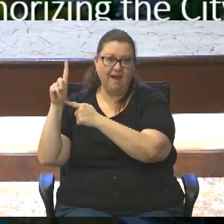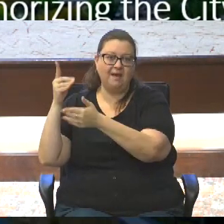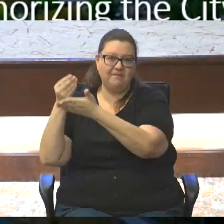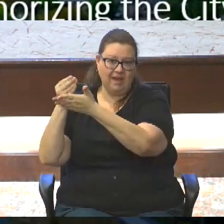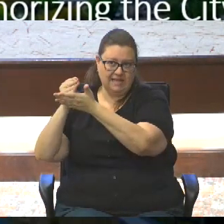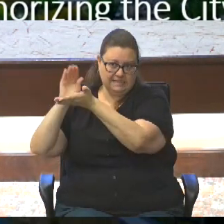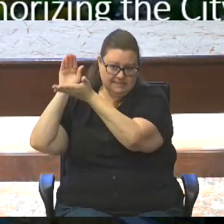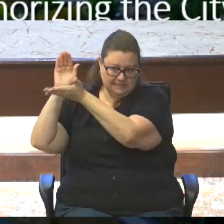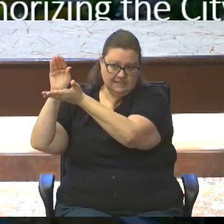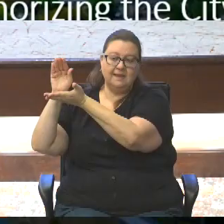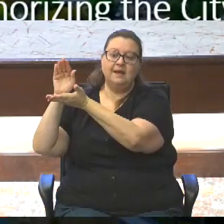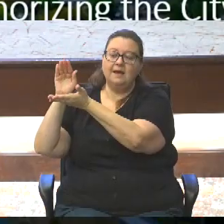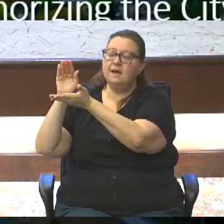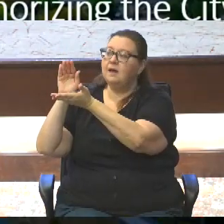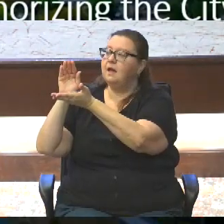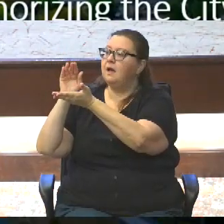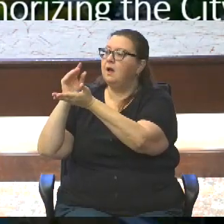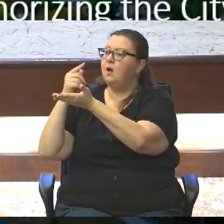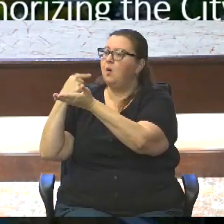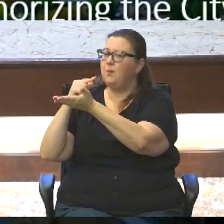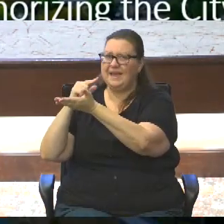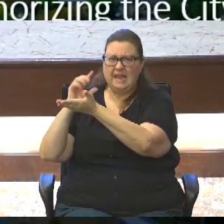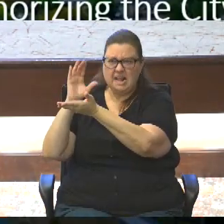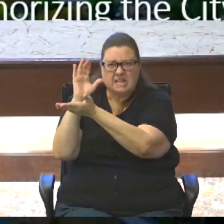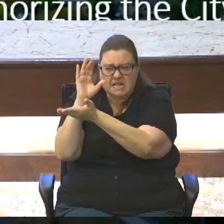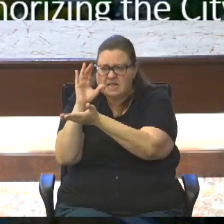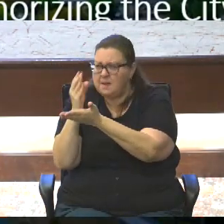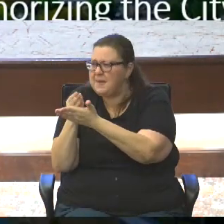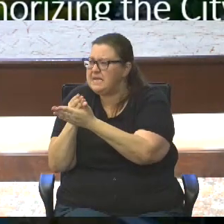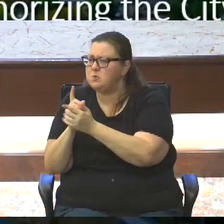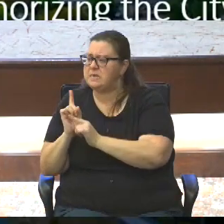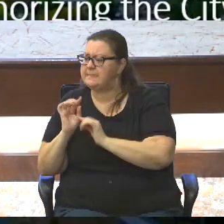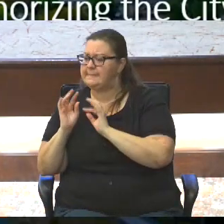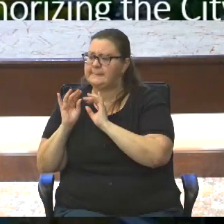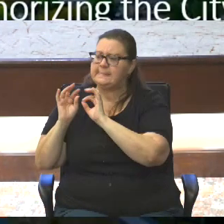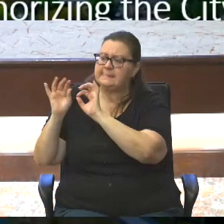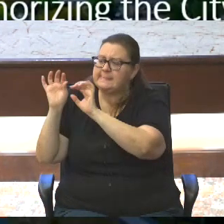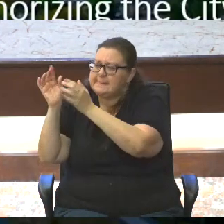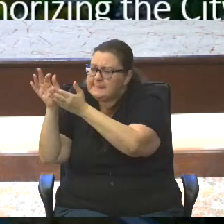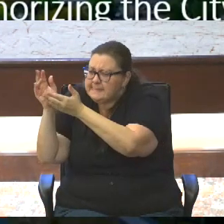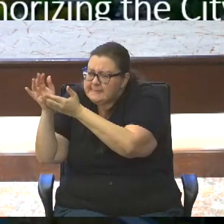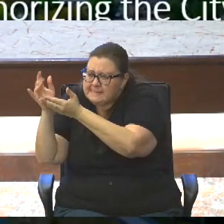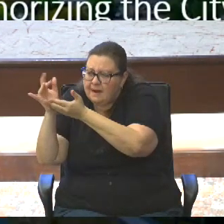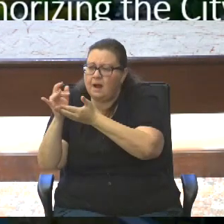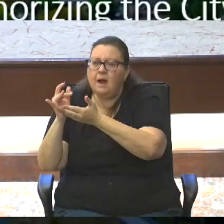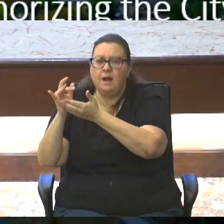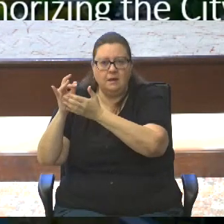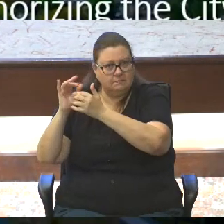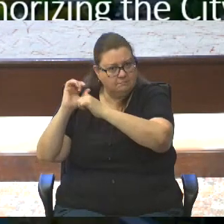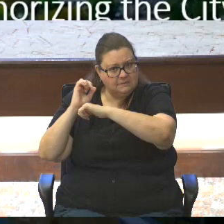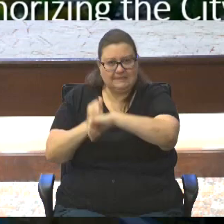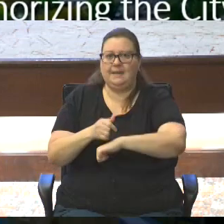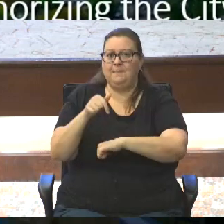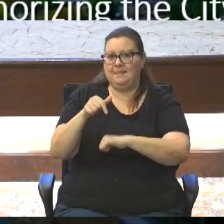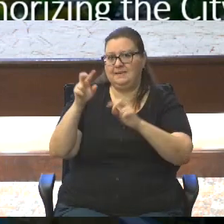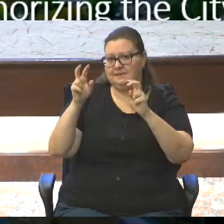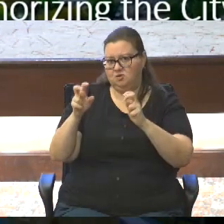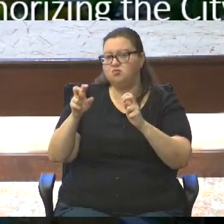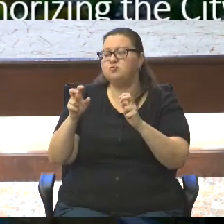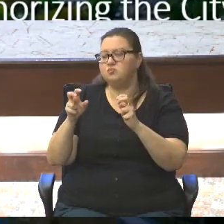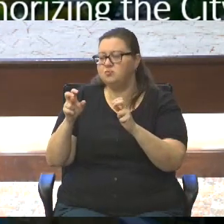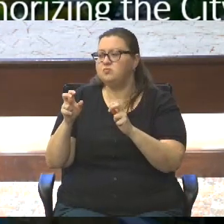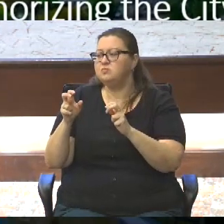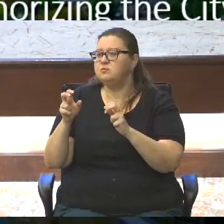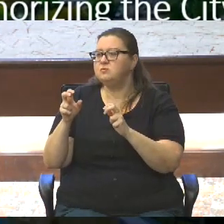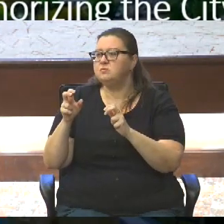They went and looked at every couch cushion and accumulated quite a bit of resources to bring forth this item to